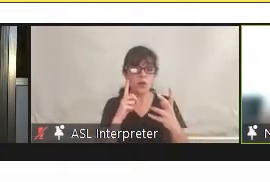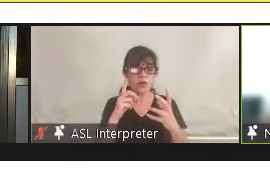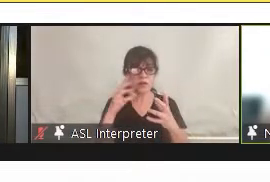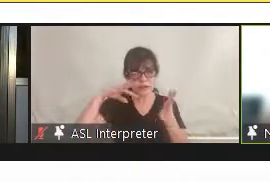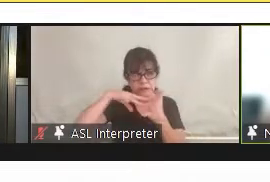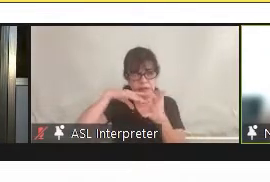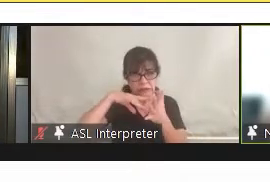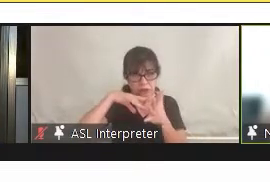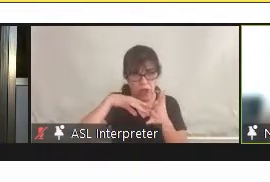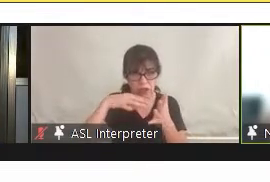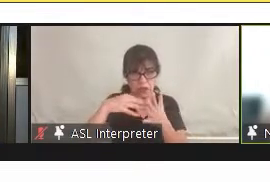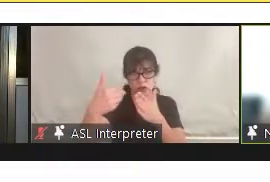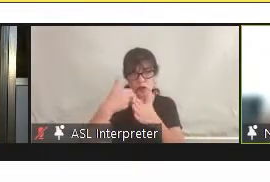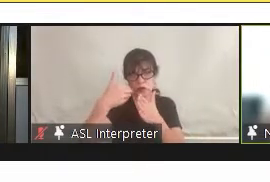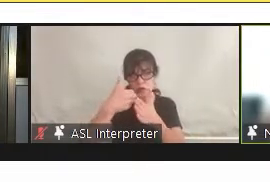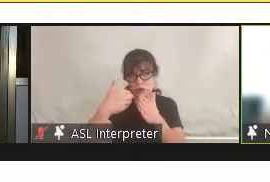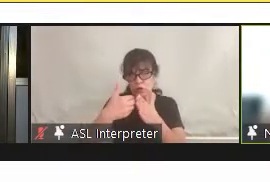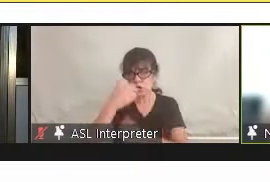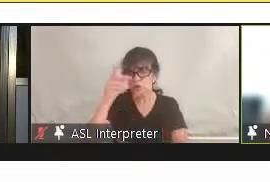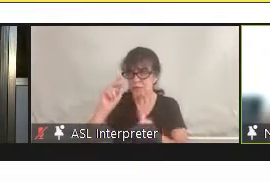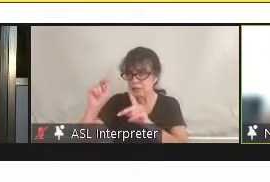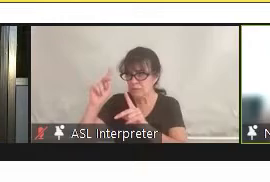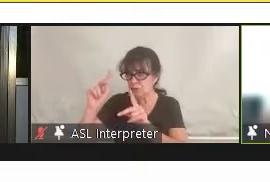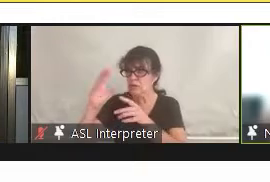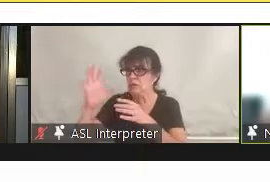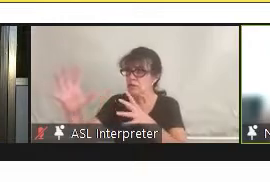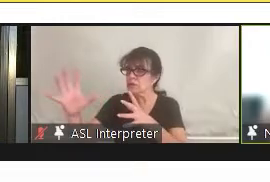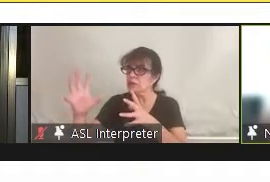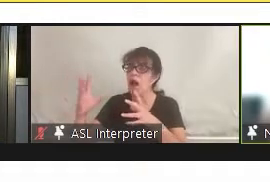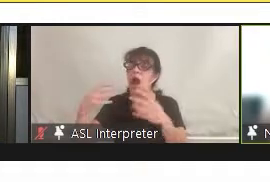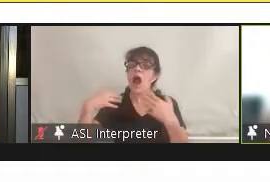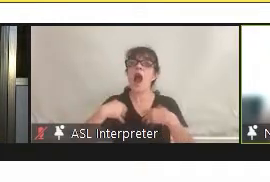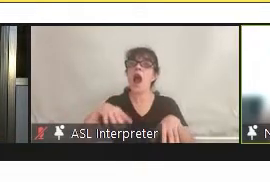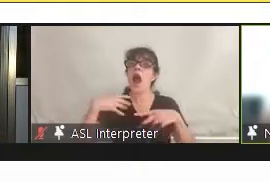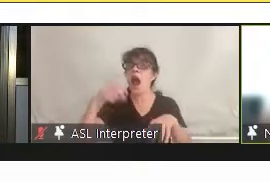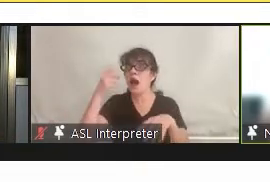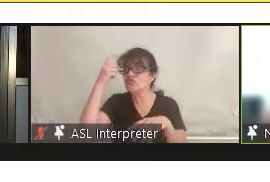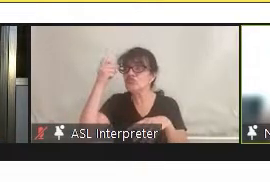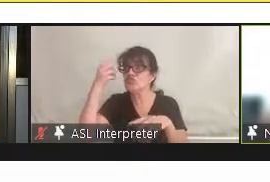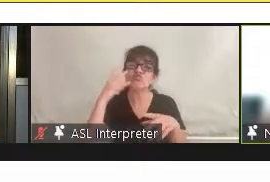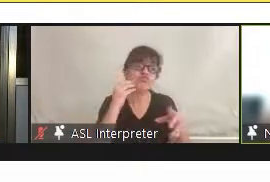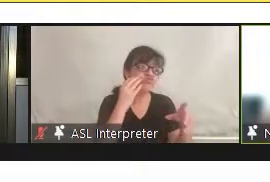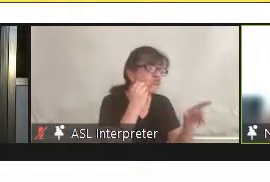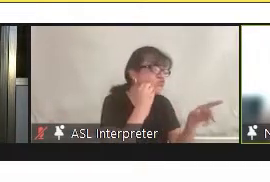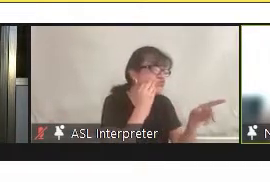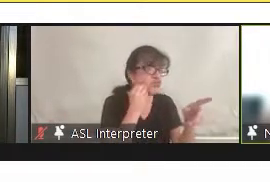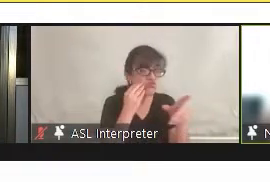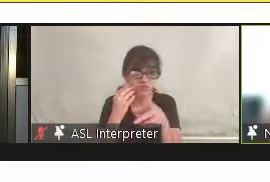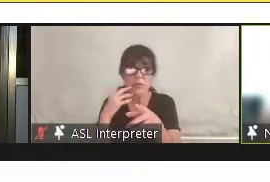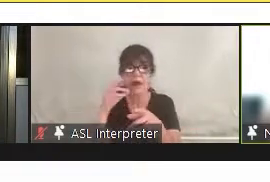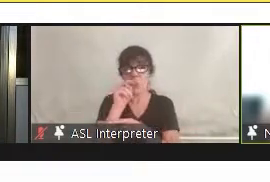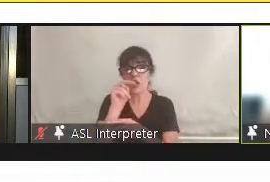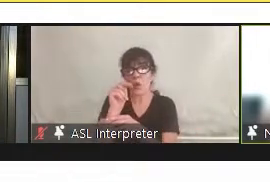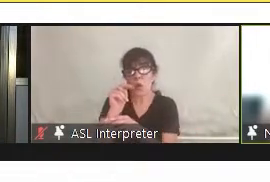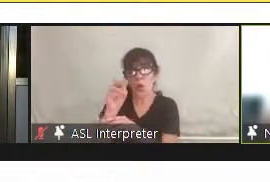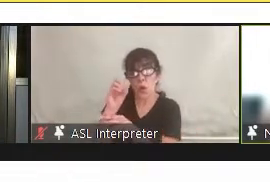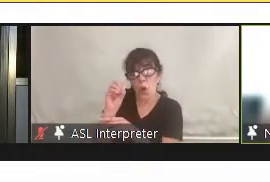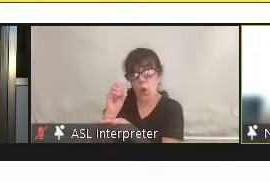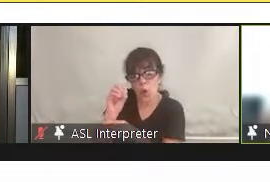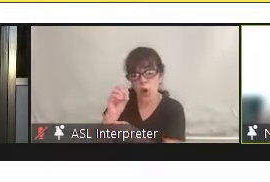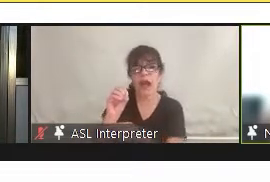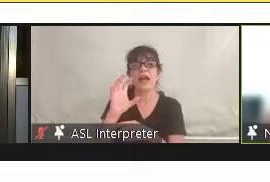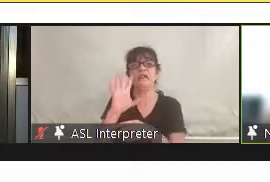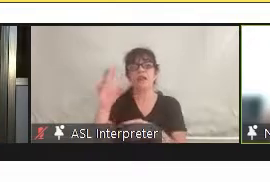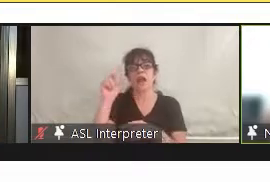New Orleans. And they gained a lot of insights from the experiences by the New Orleans government and